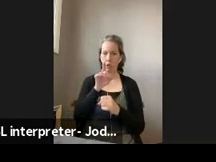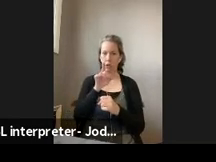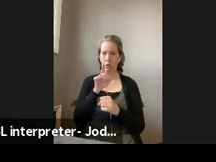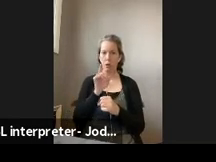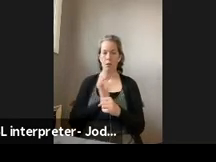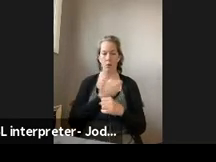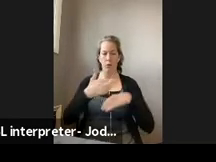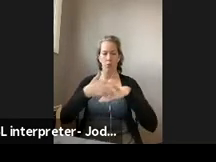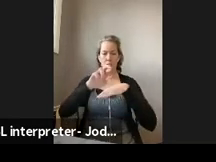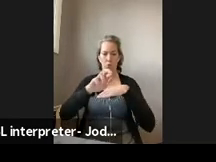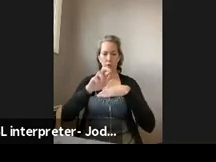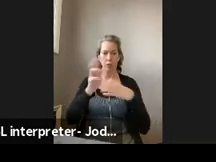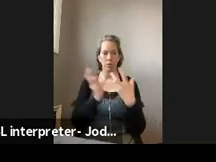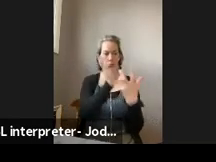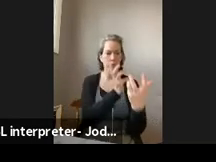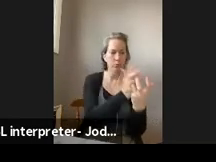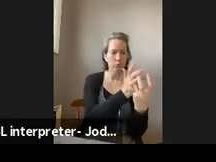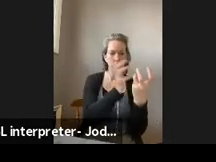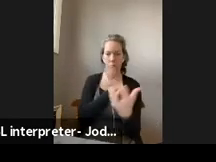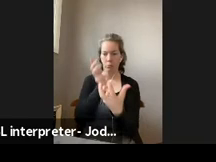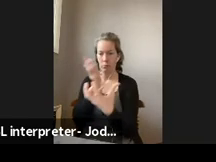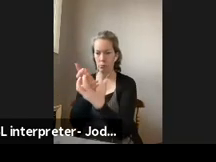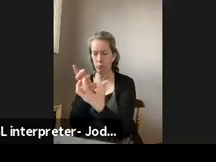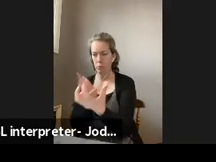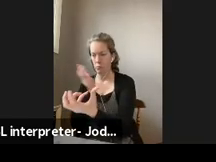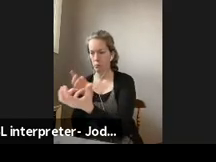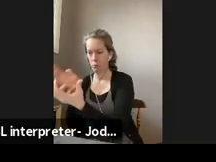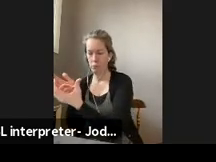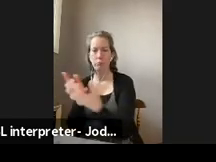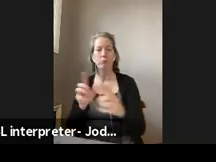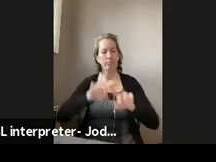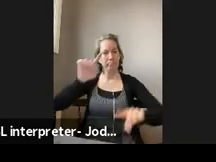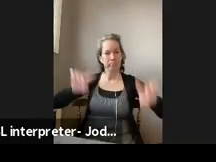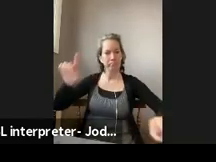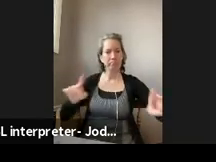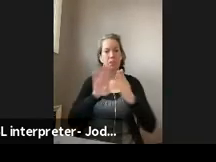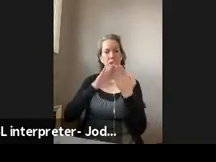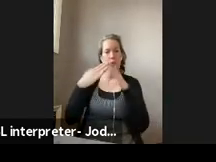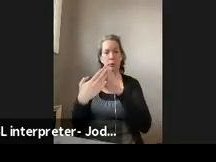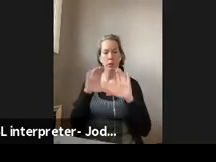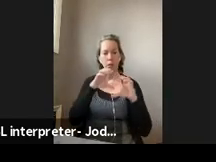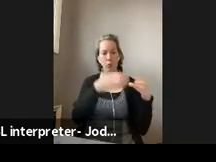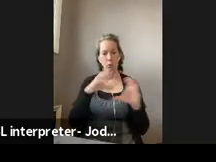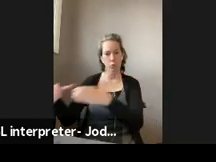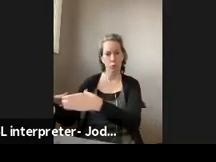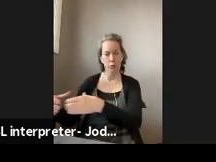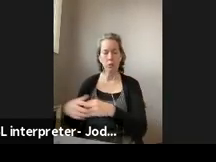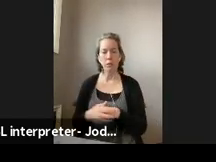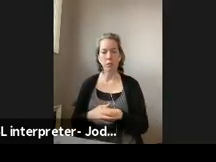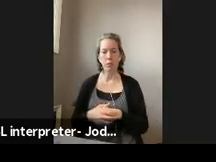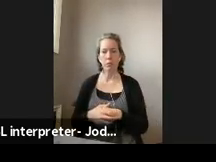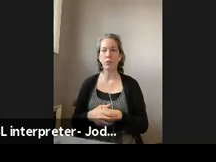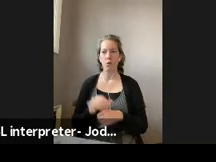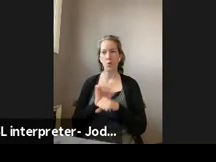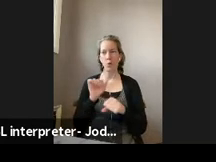community groups and what support would look like to them. I think it's also important to note that we are working remotely. So as you can